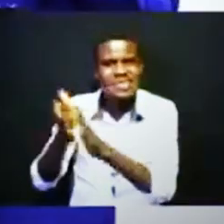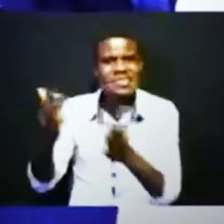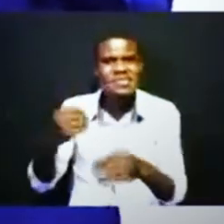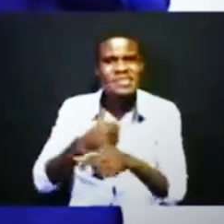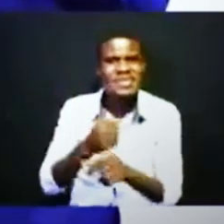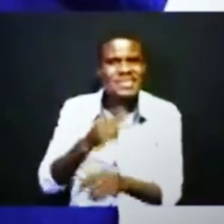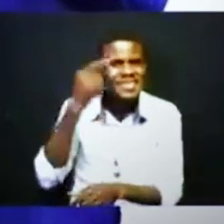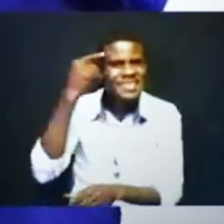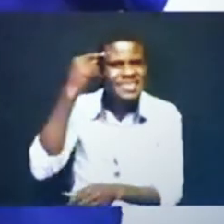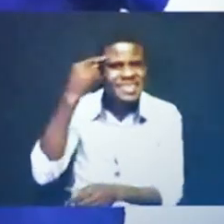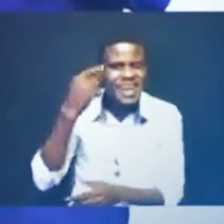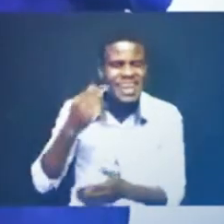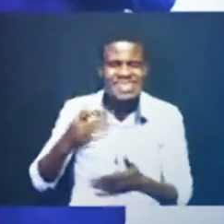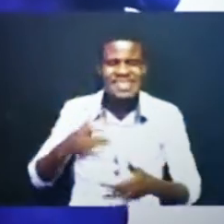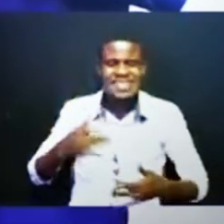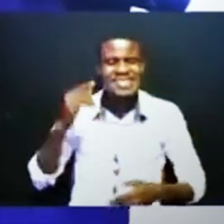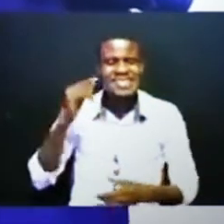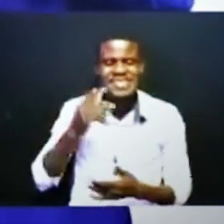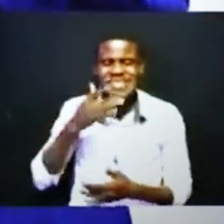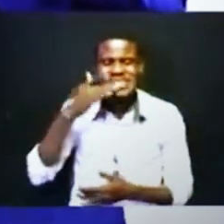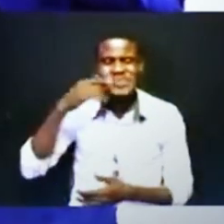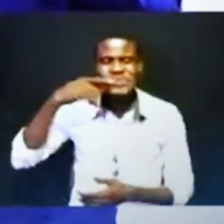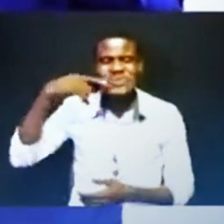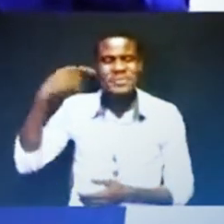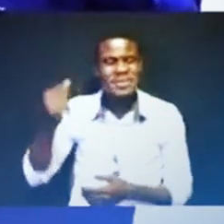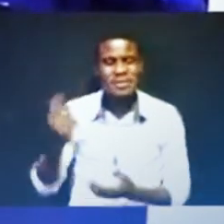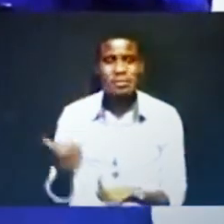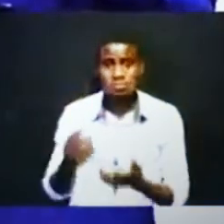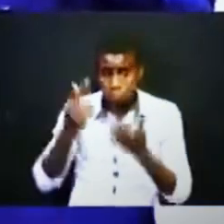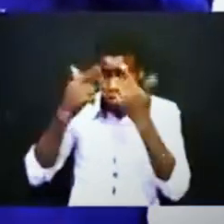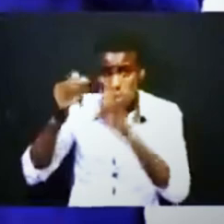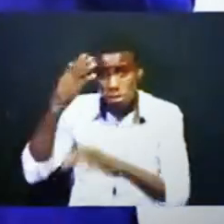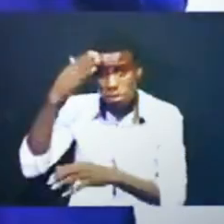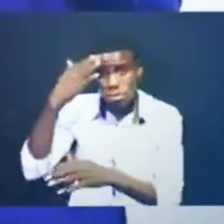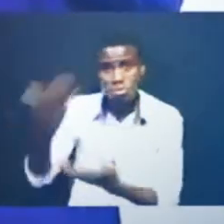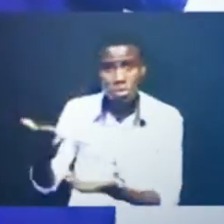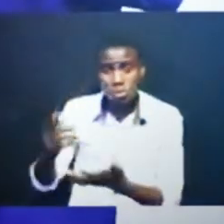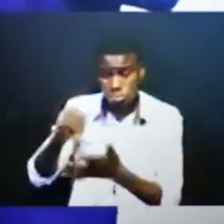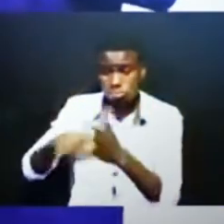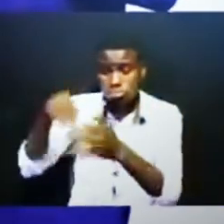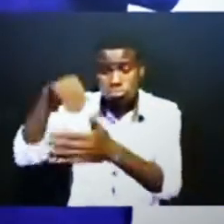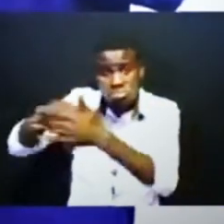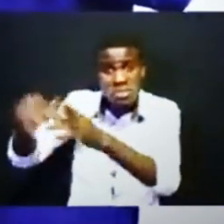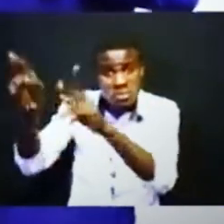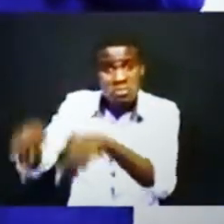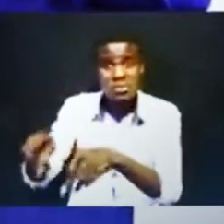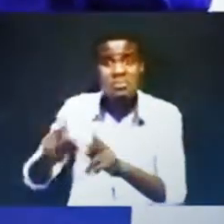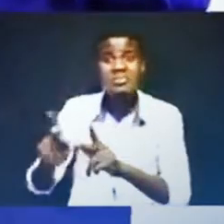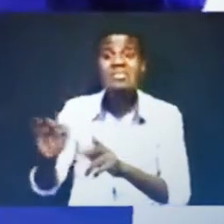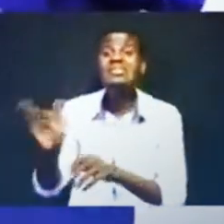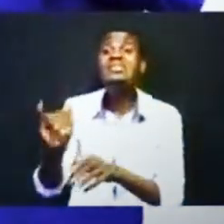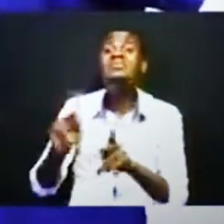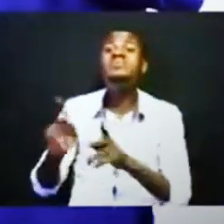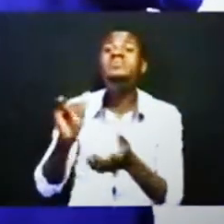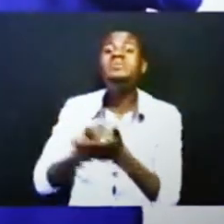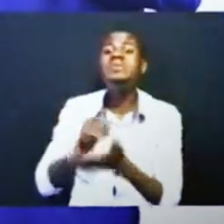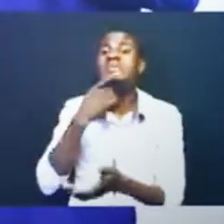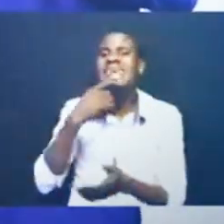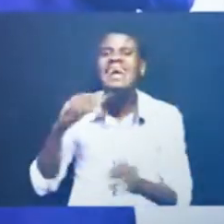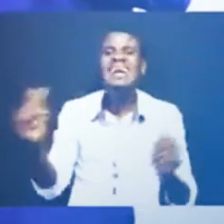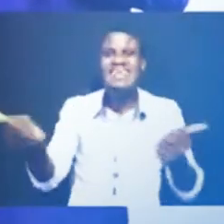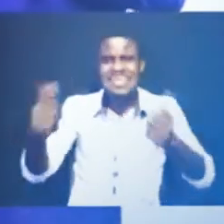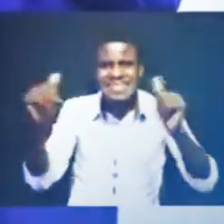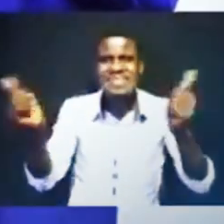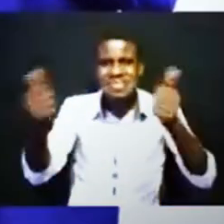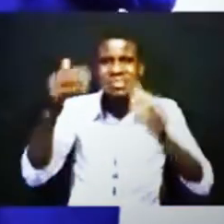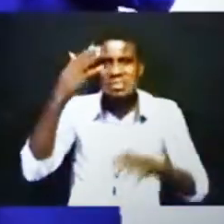Because he knew what was in them. Yeah, because these same people who are saying Hosanna, he knew